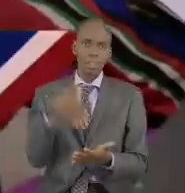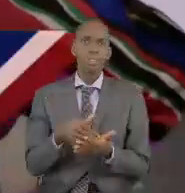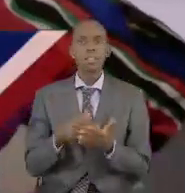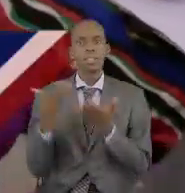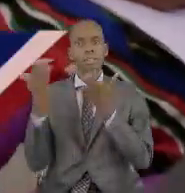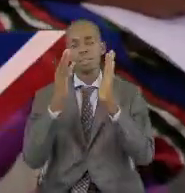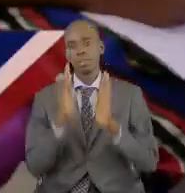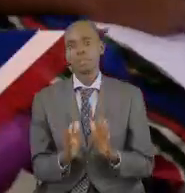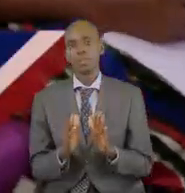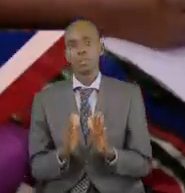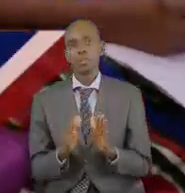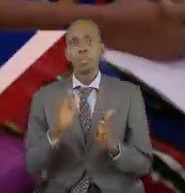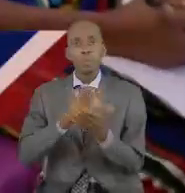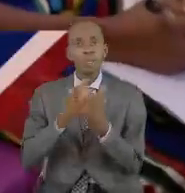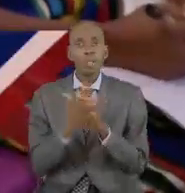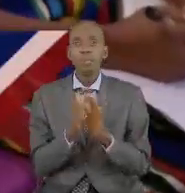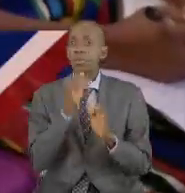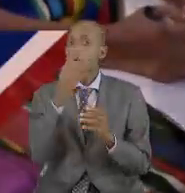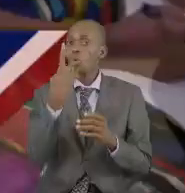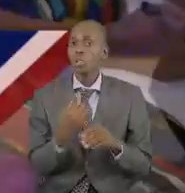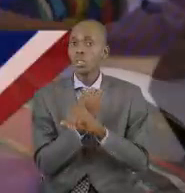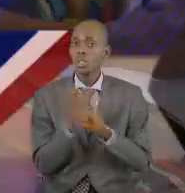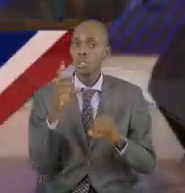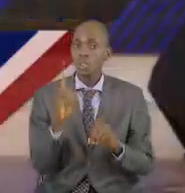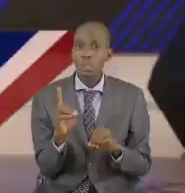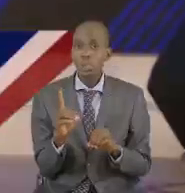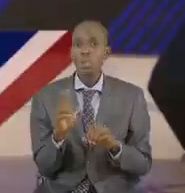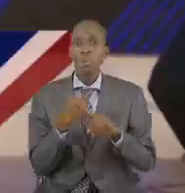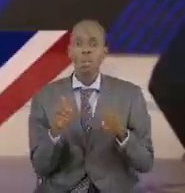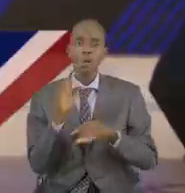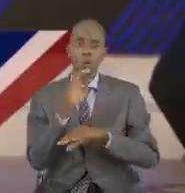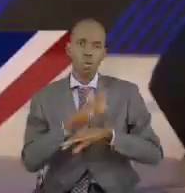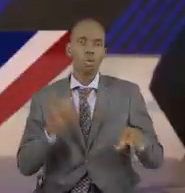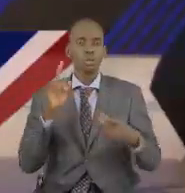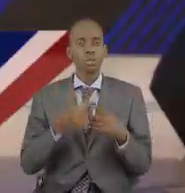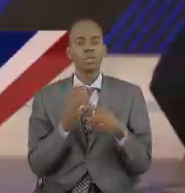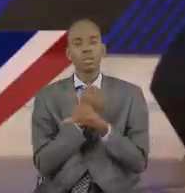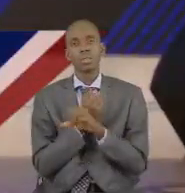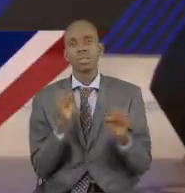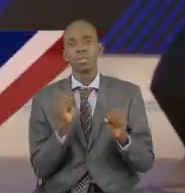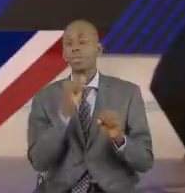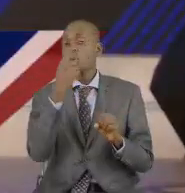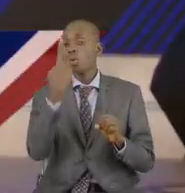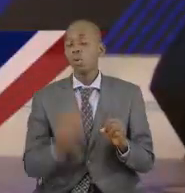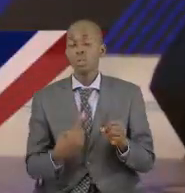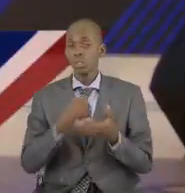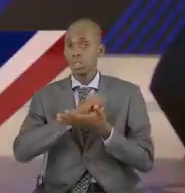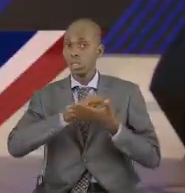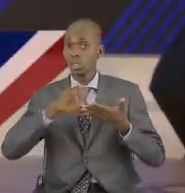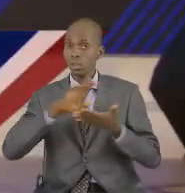became not only saved, called to salvation, not only sanctified, called